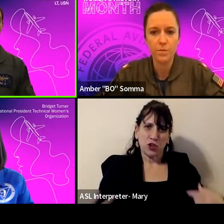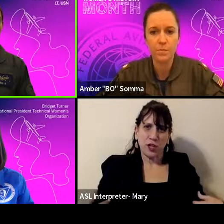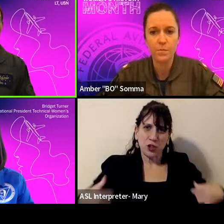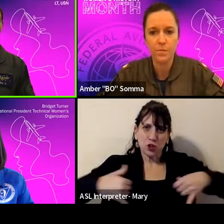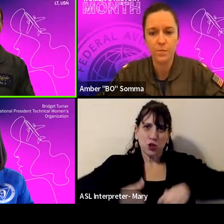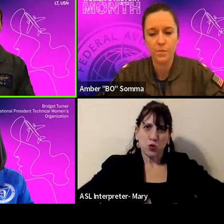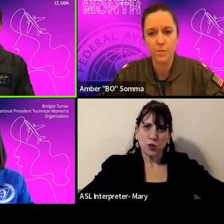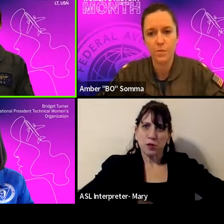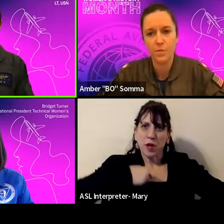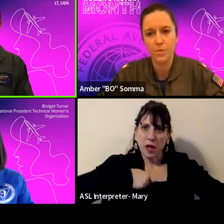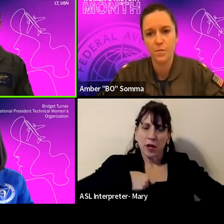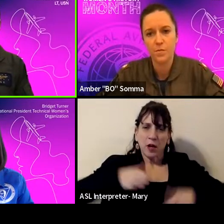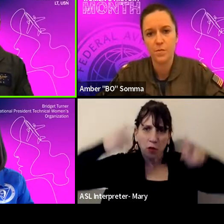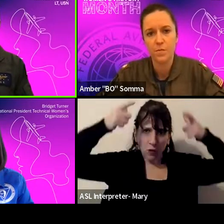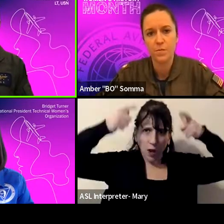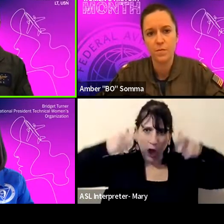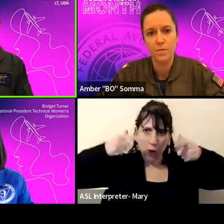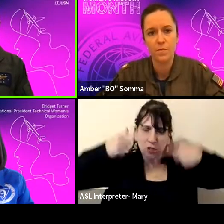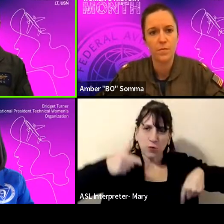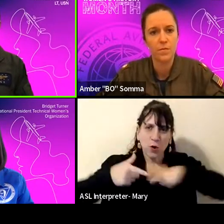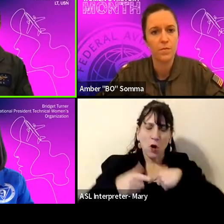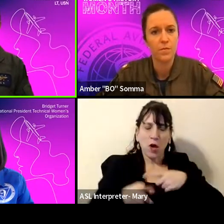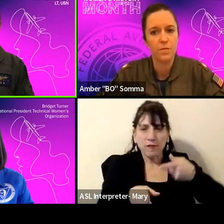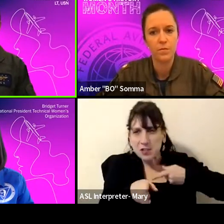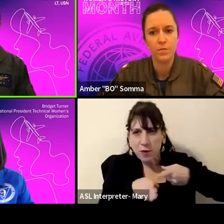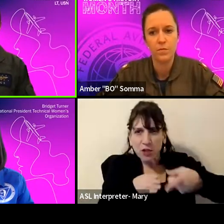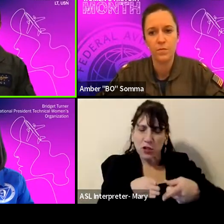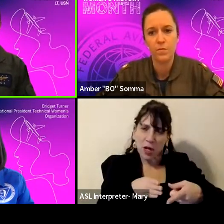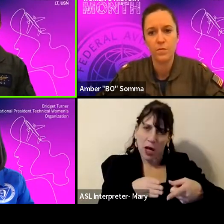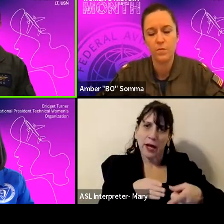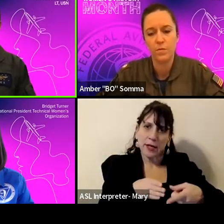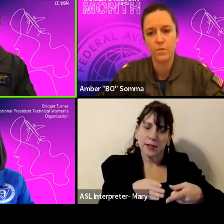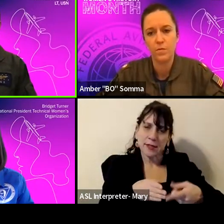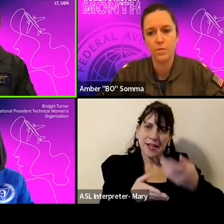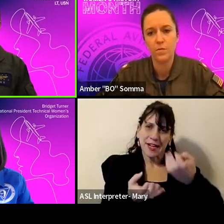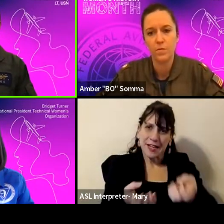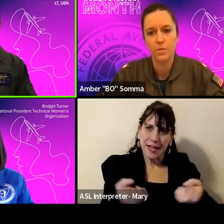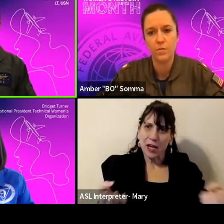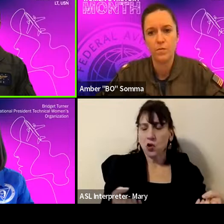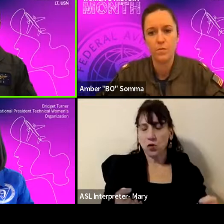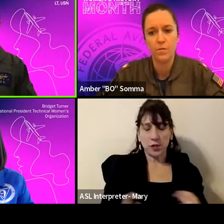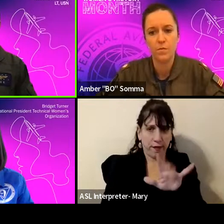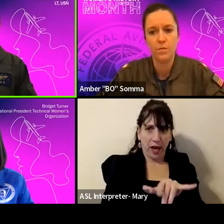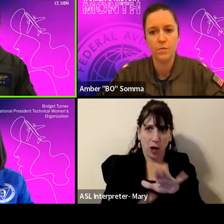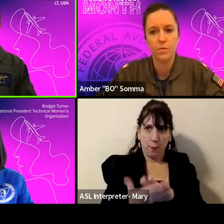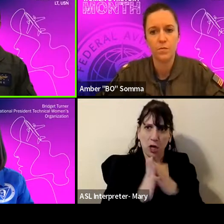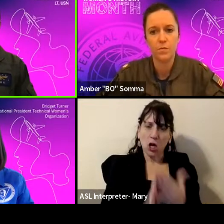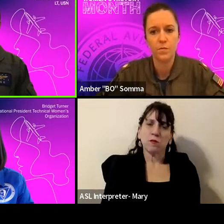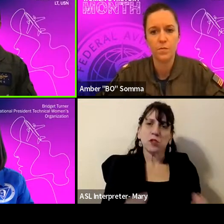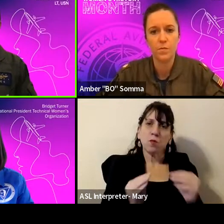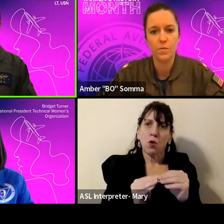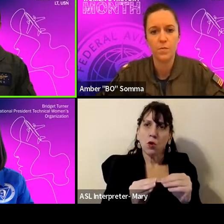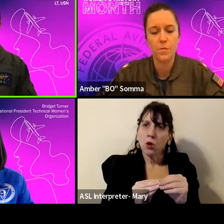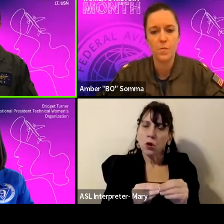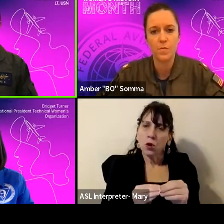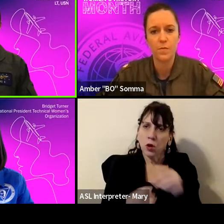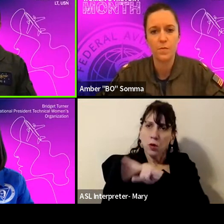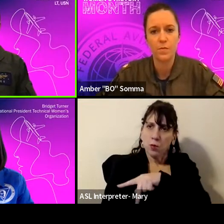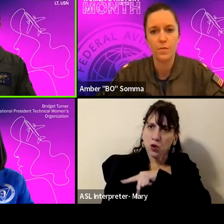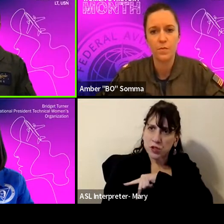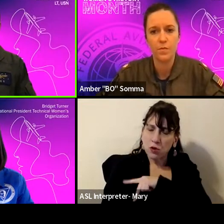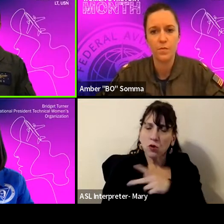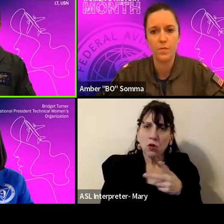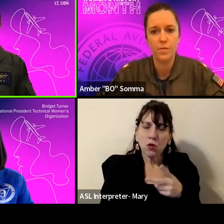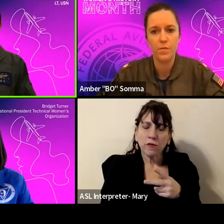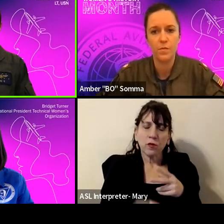like we all have specialized gear. And I think as that becomes more personalized for a